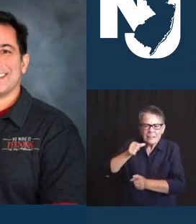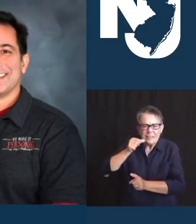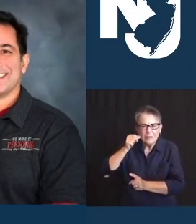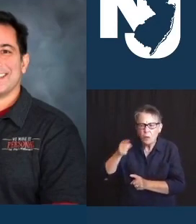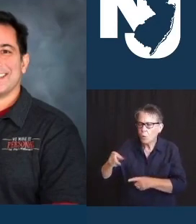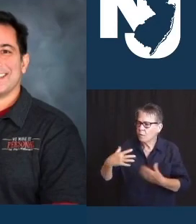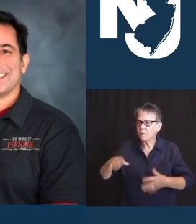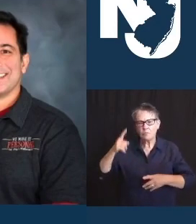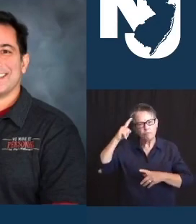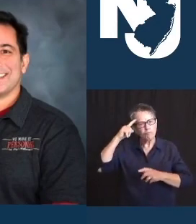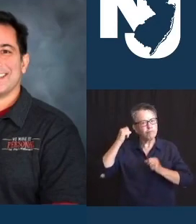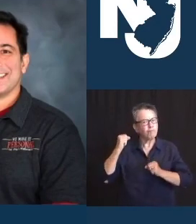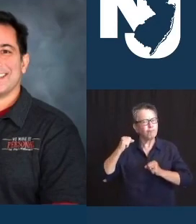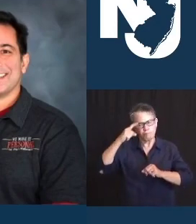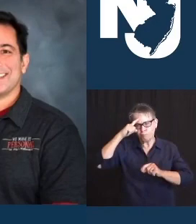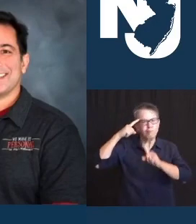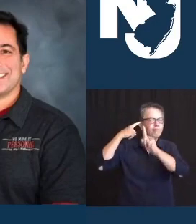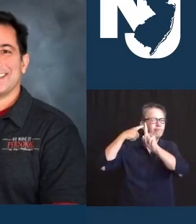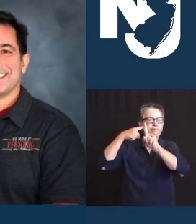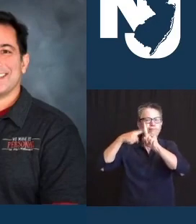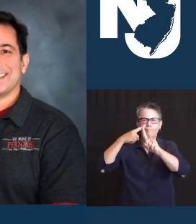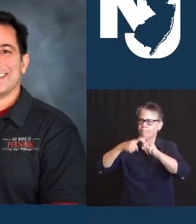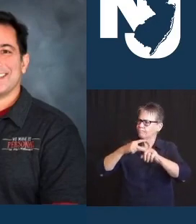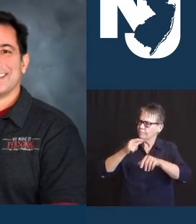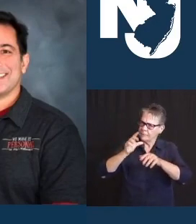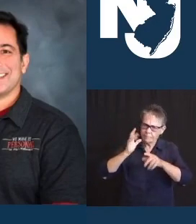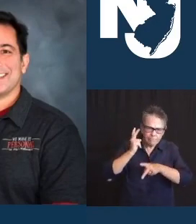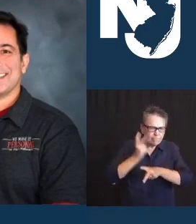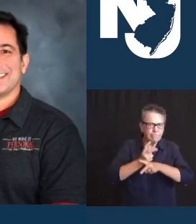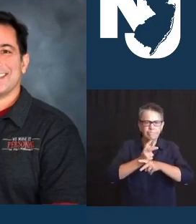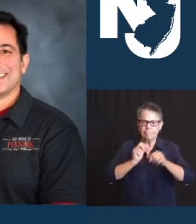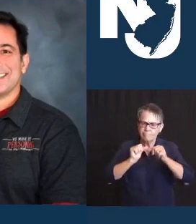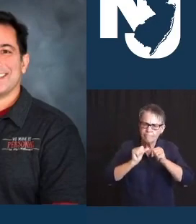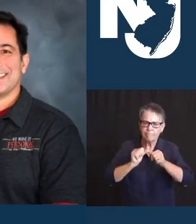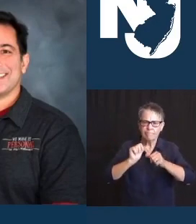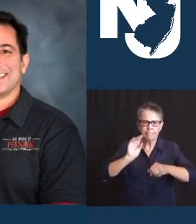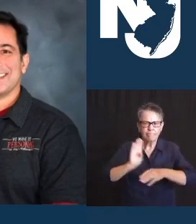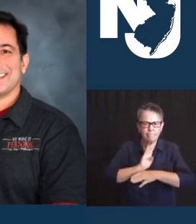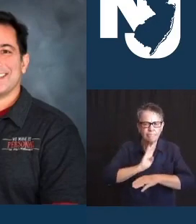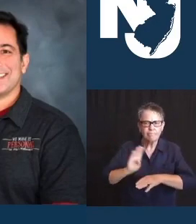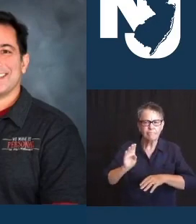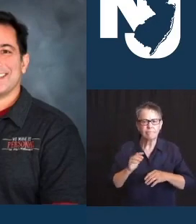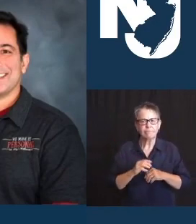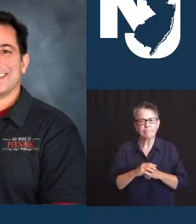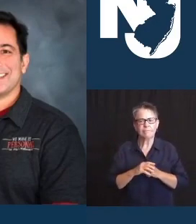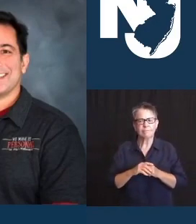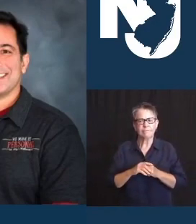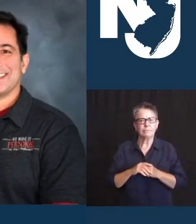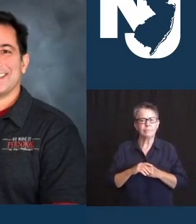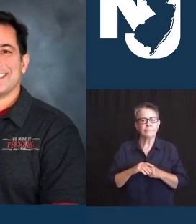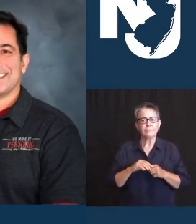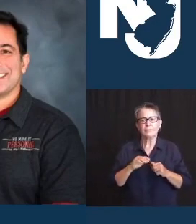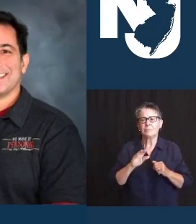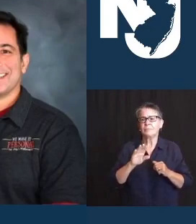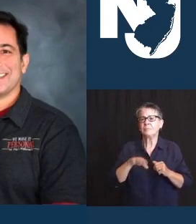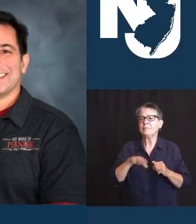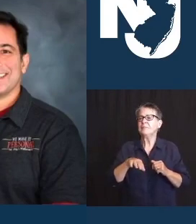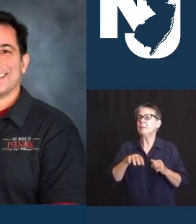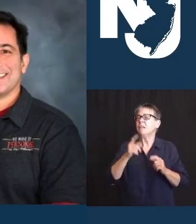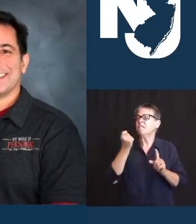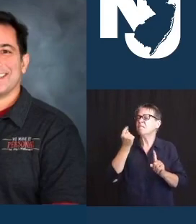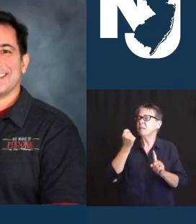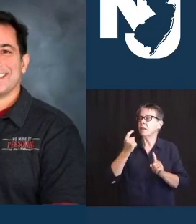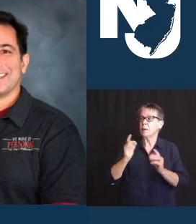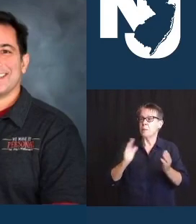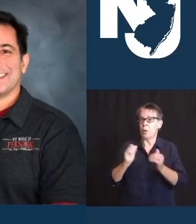still 25% off of where he was last year. So while he's optimistic, he's still making up for lost time. He's also, by the way, a member of both